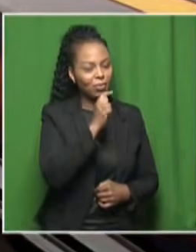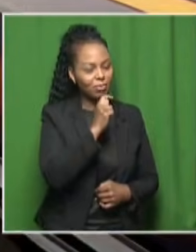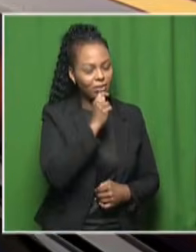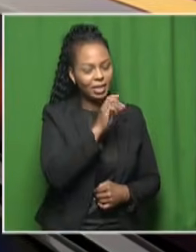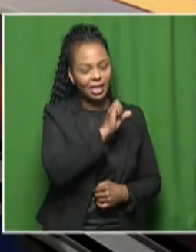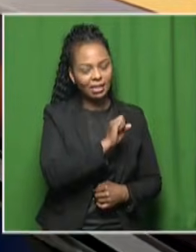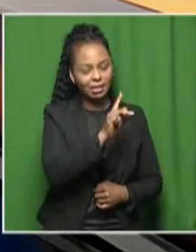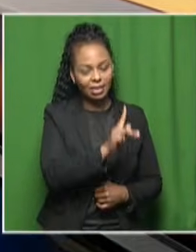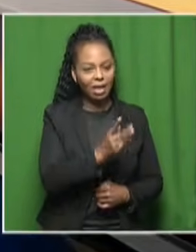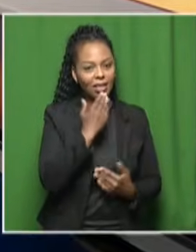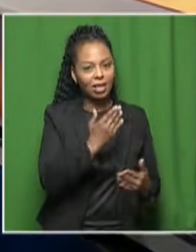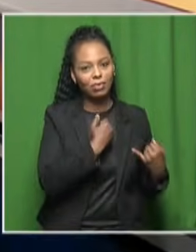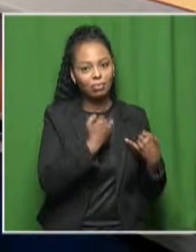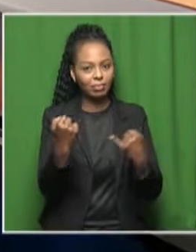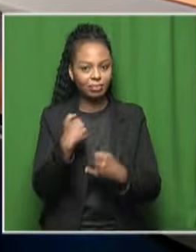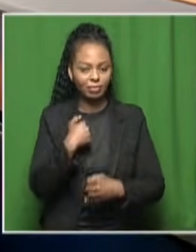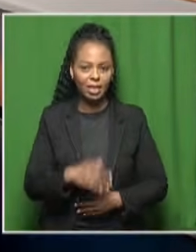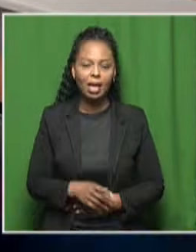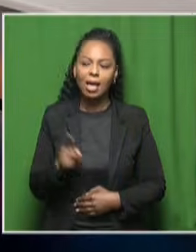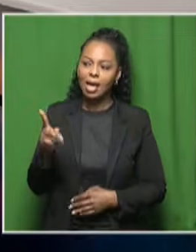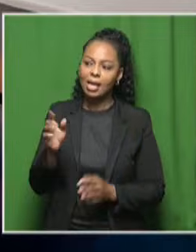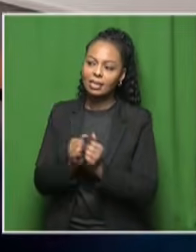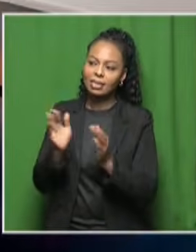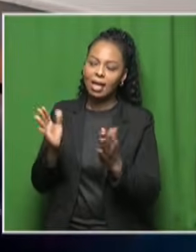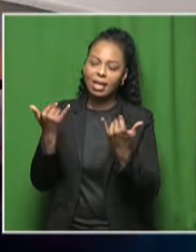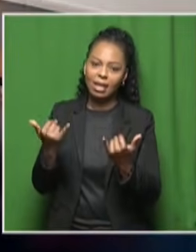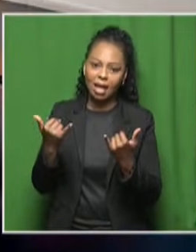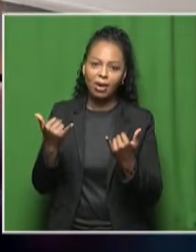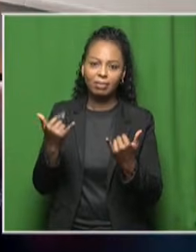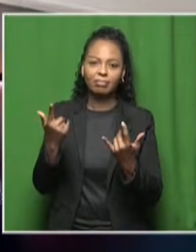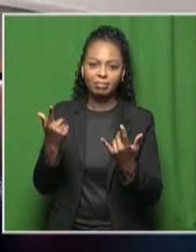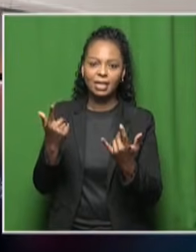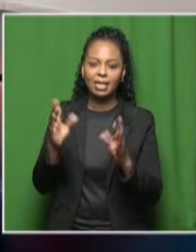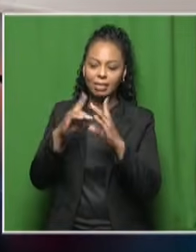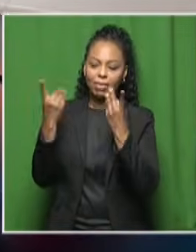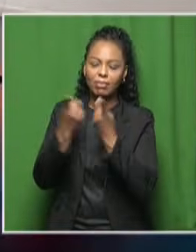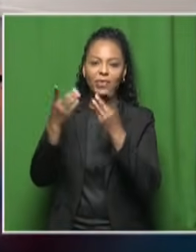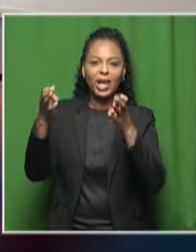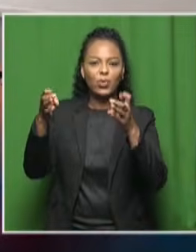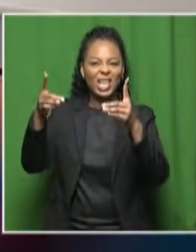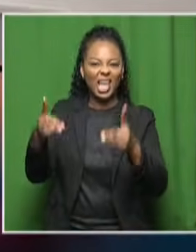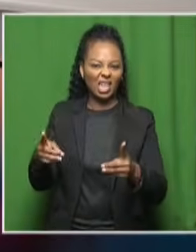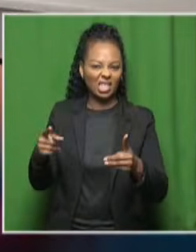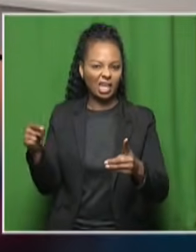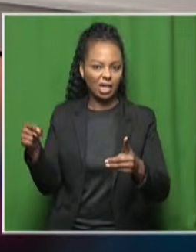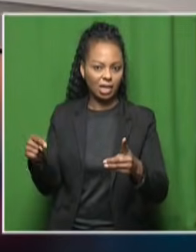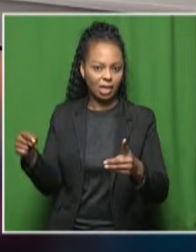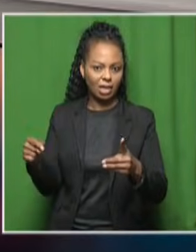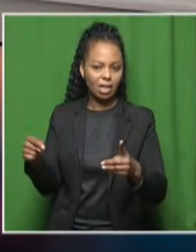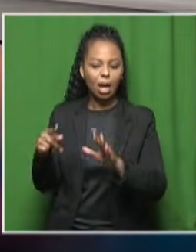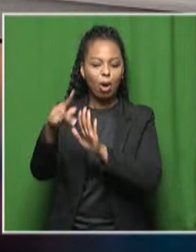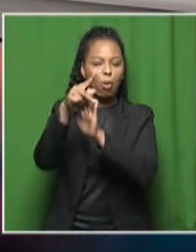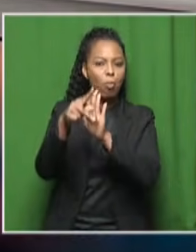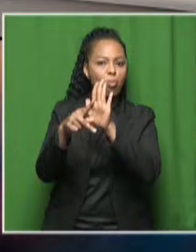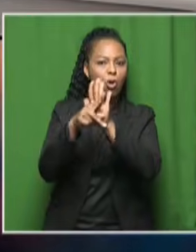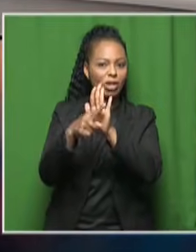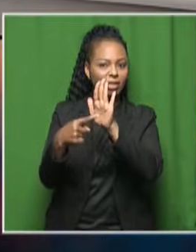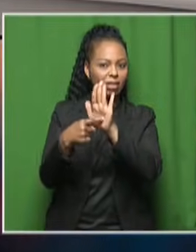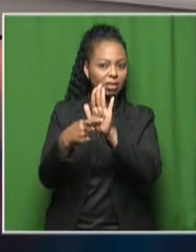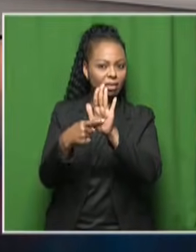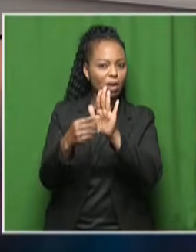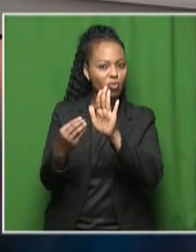at the moment, but let me start by just gauging whether the Department of Education has an actual policy to